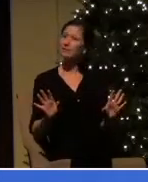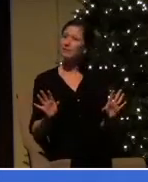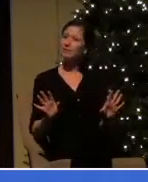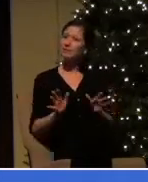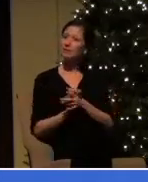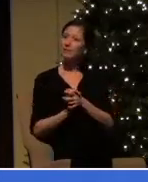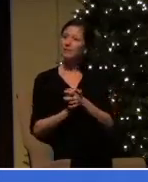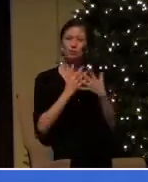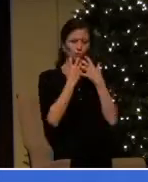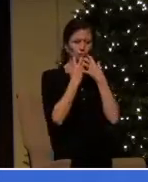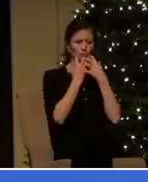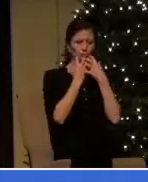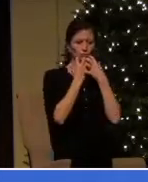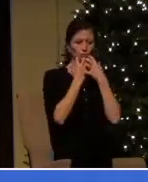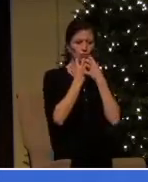What's treasure?